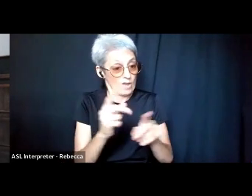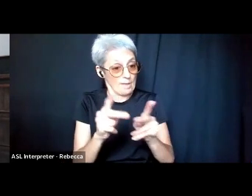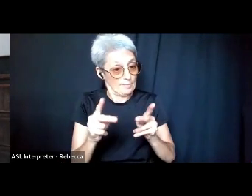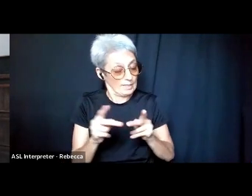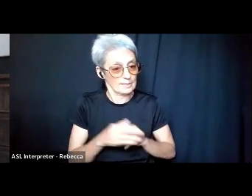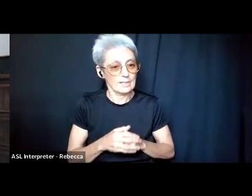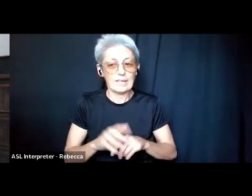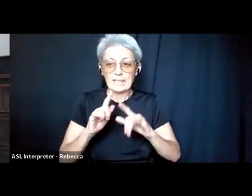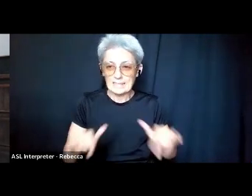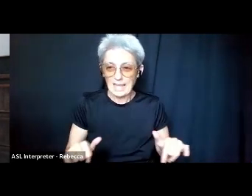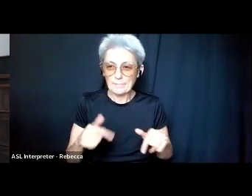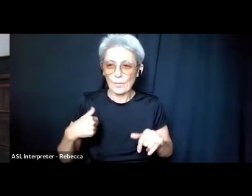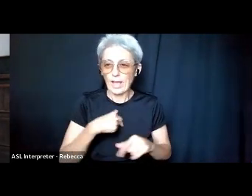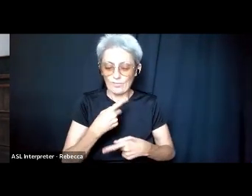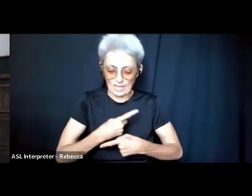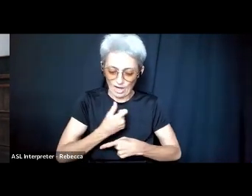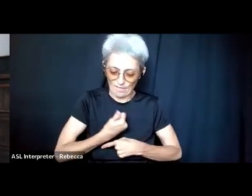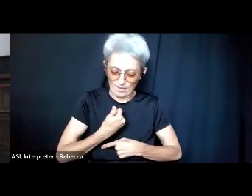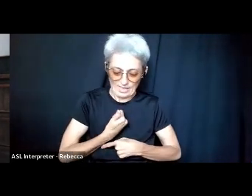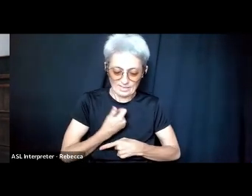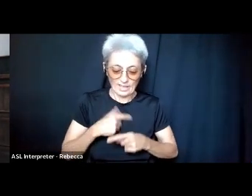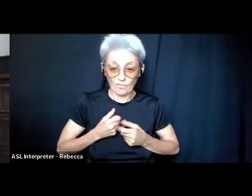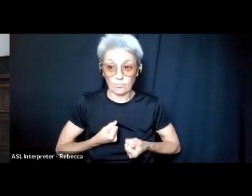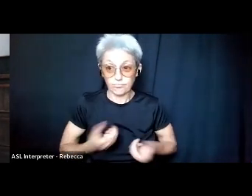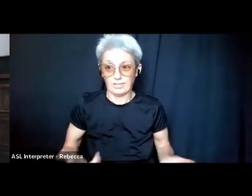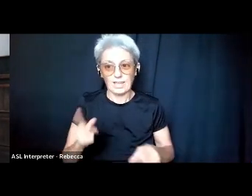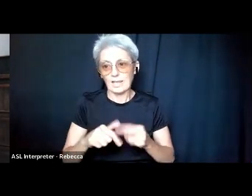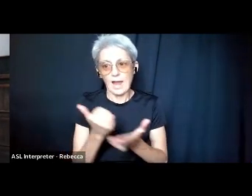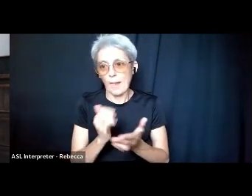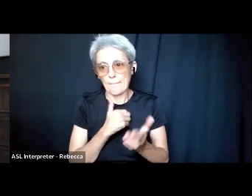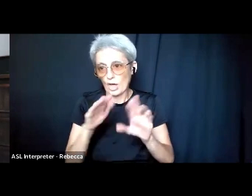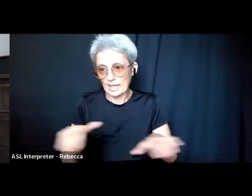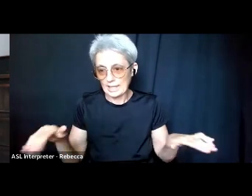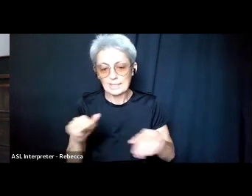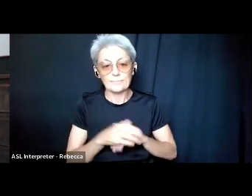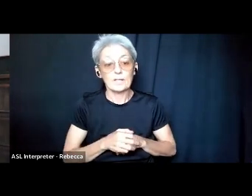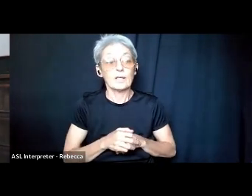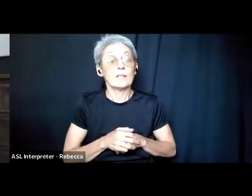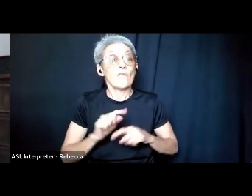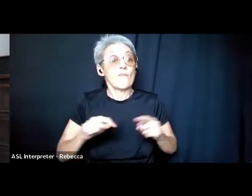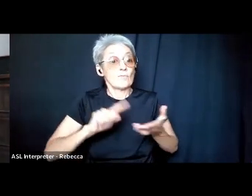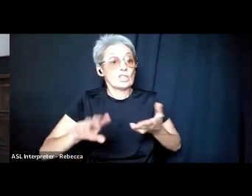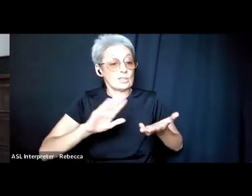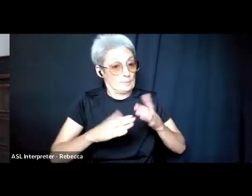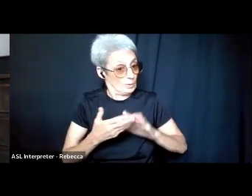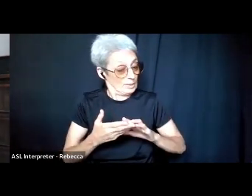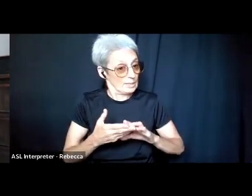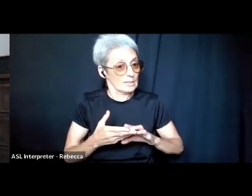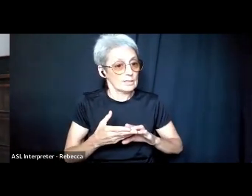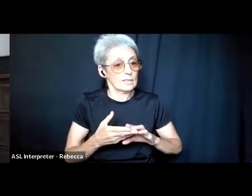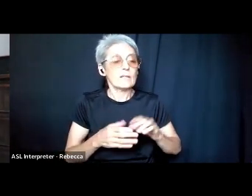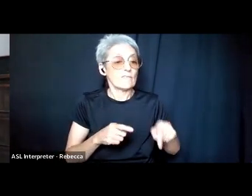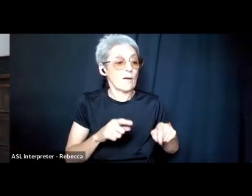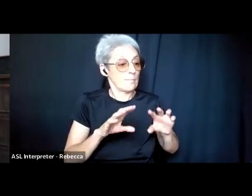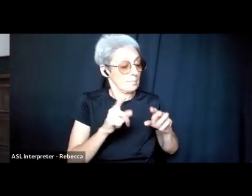ourselves, or we won't be able to help our kids. So it came out of the community. The research evidence has followed, and it has strengthened